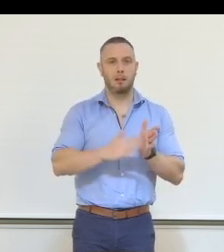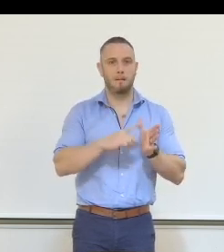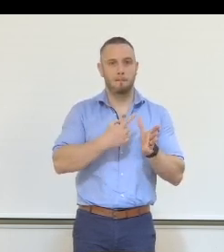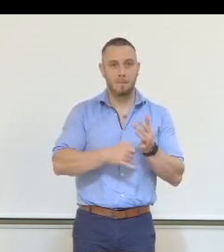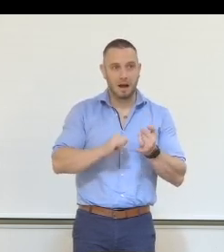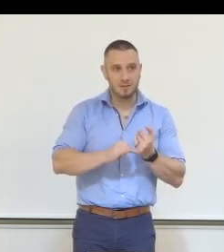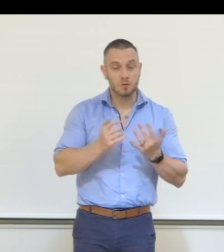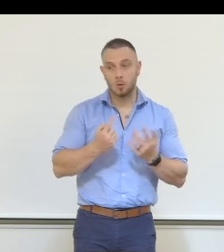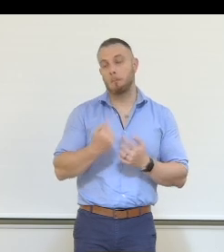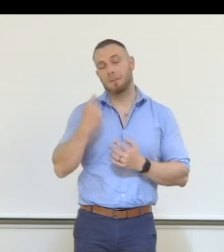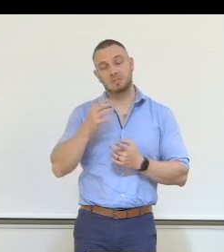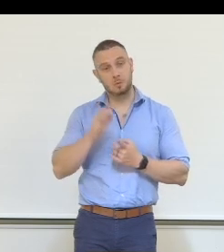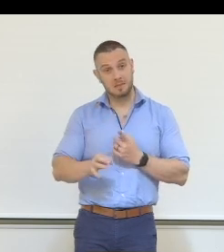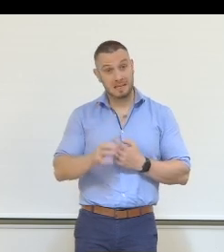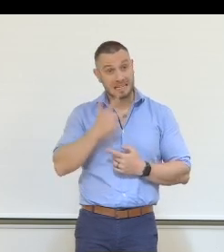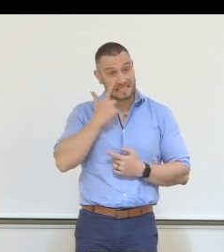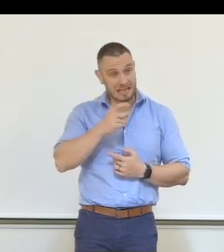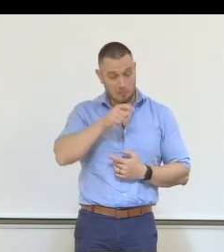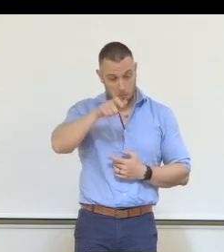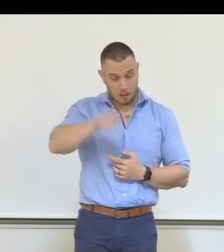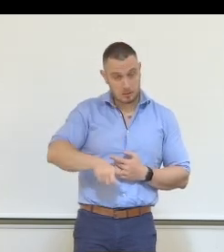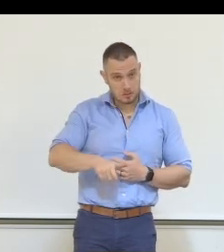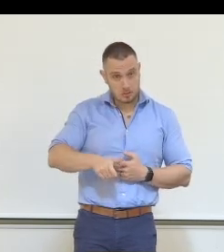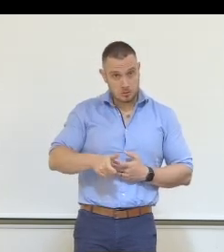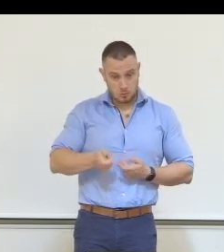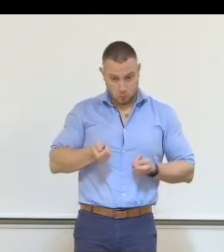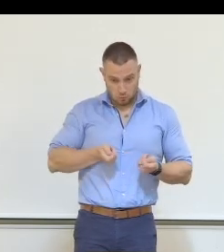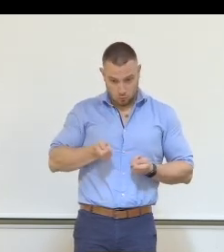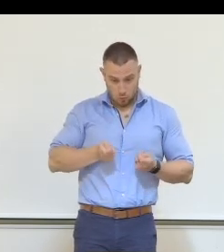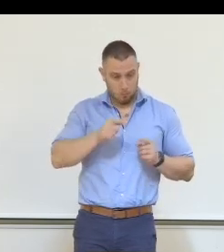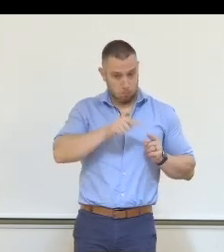man able to endure the confinement of a trip to Mars?